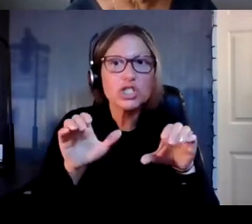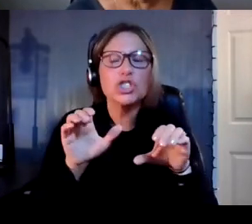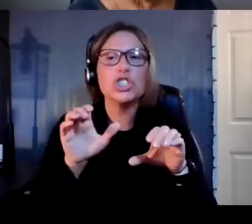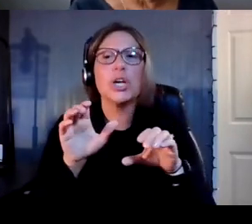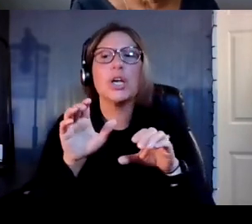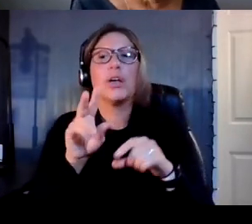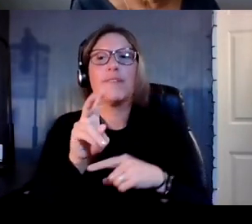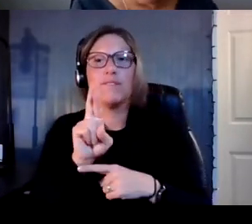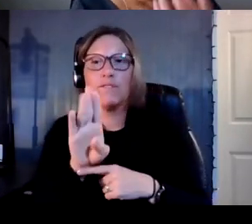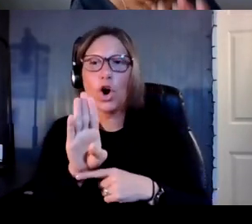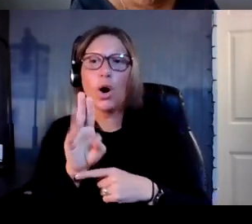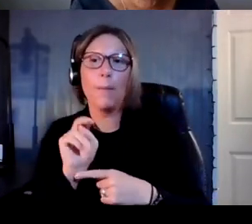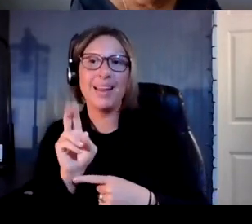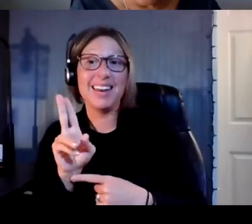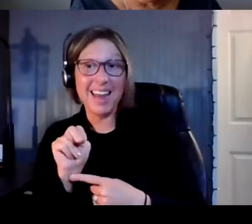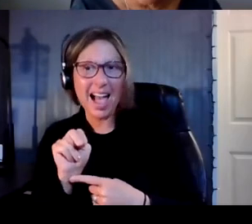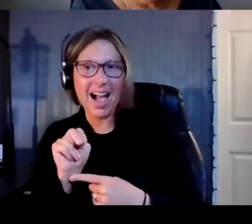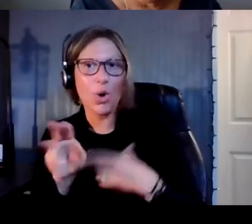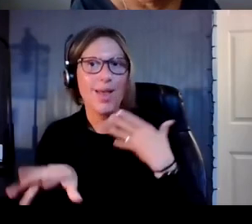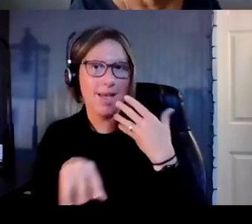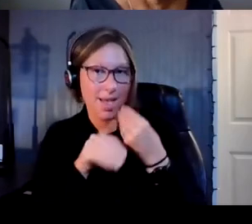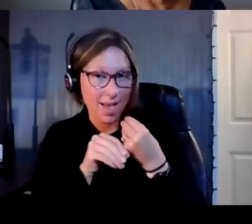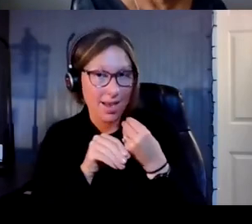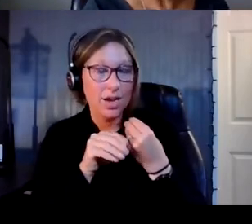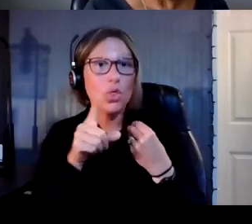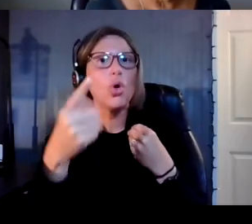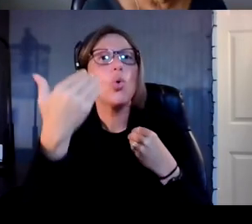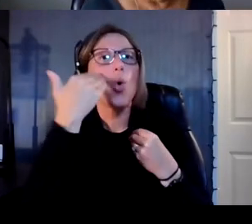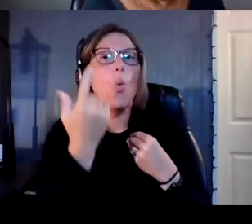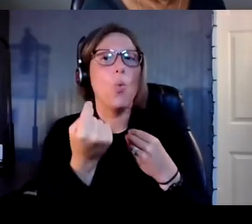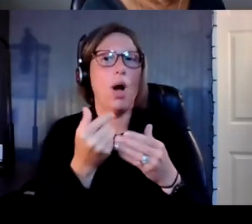it so that they know what it is that they want.